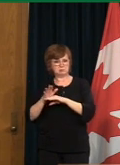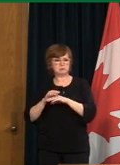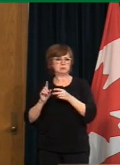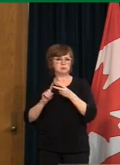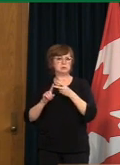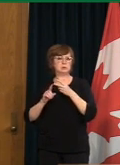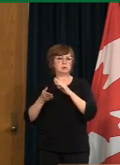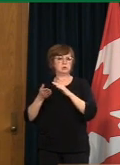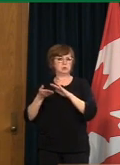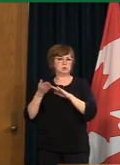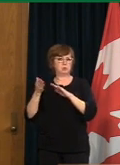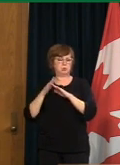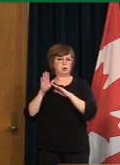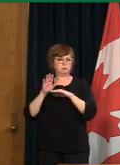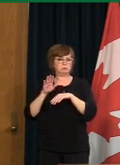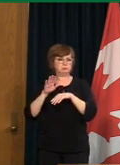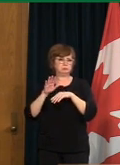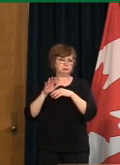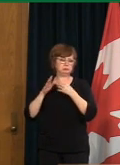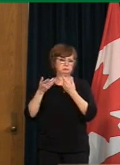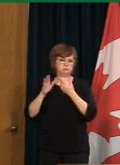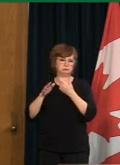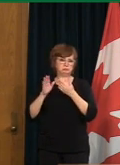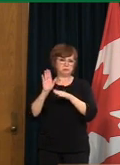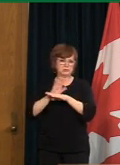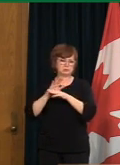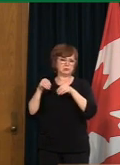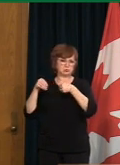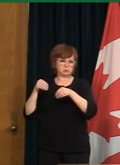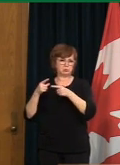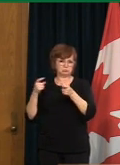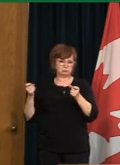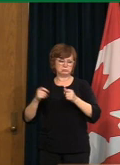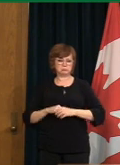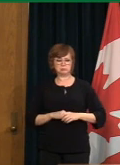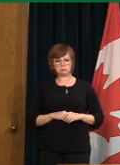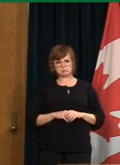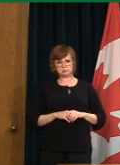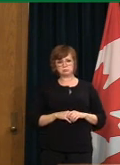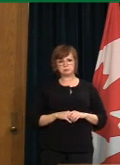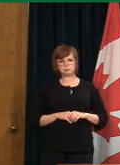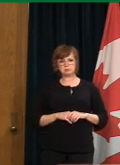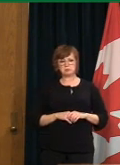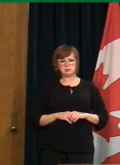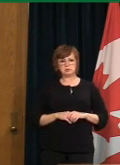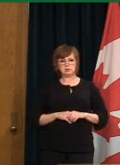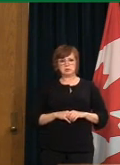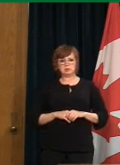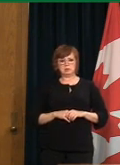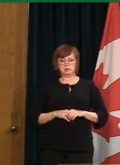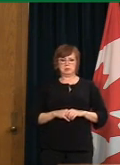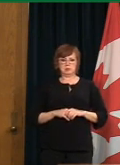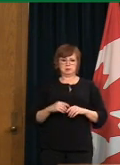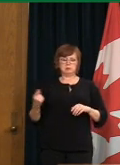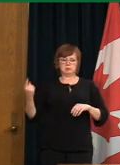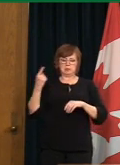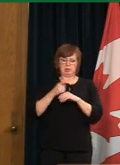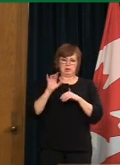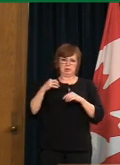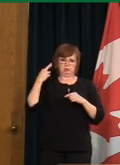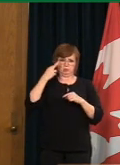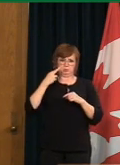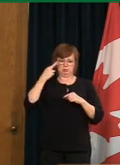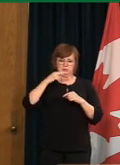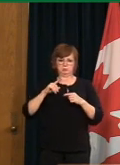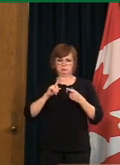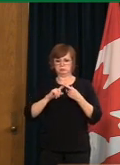so safely. So that's what we are doing today. But putting new restrictions on some venues, many